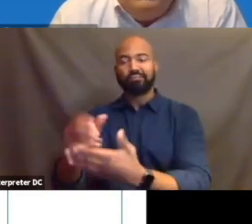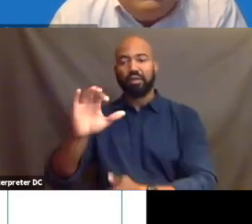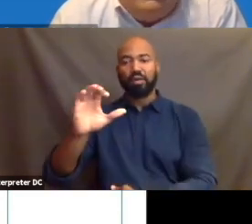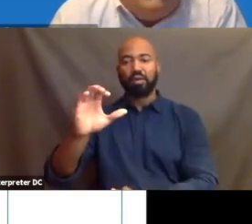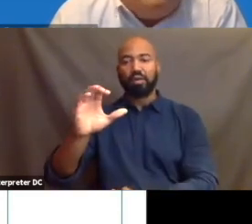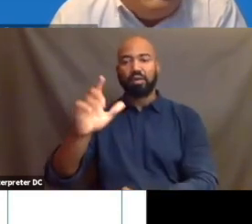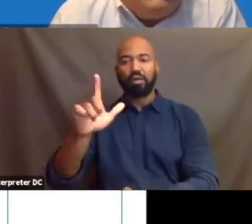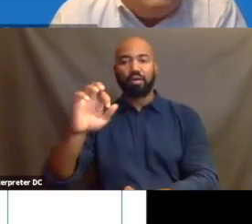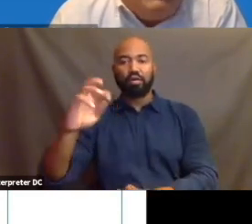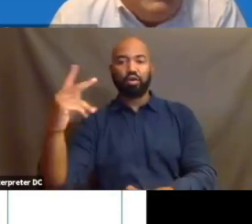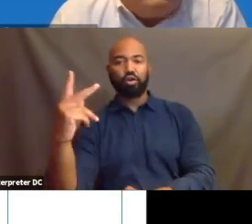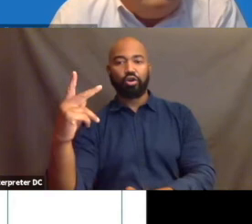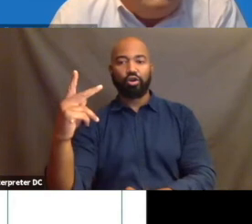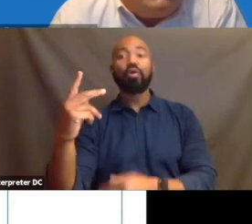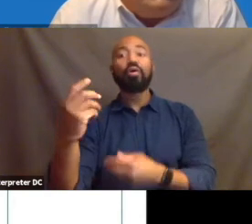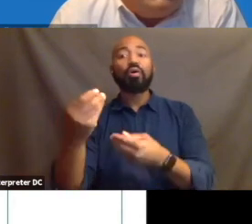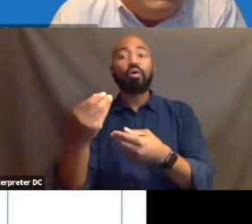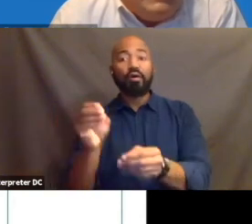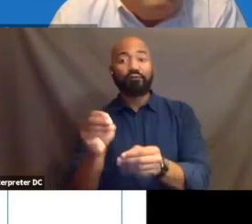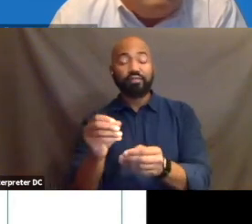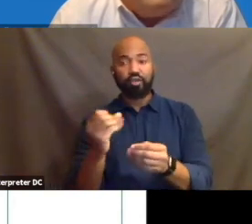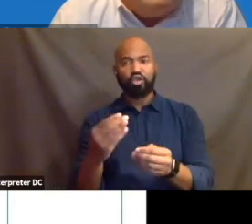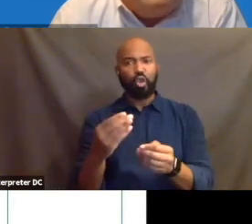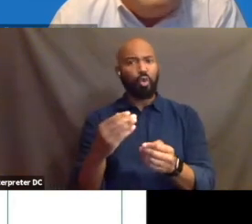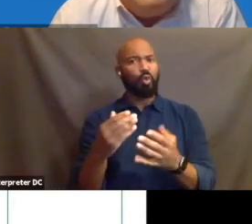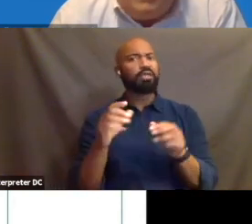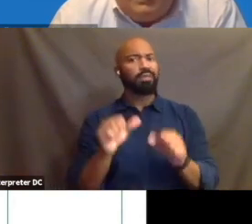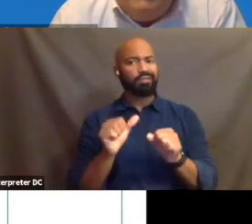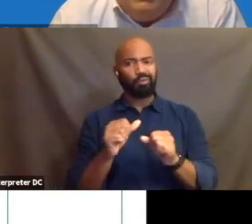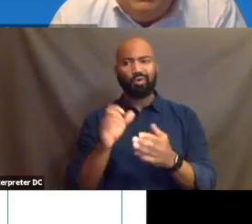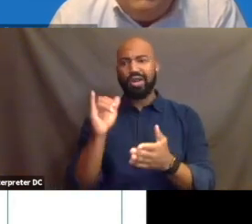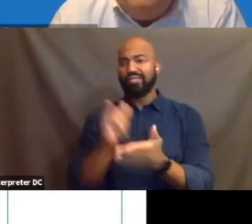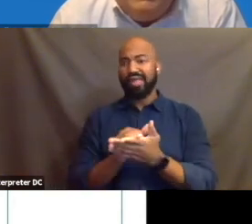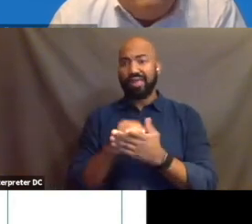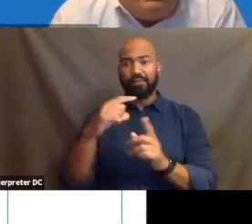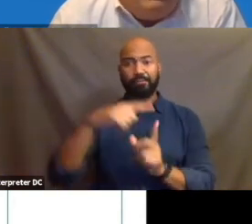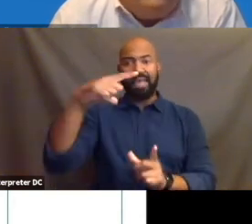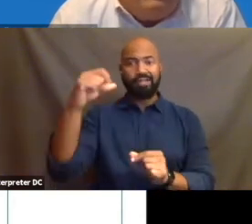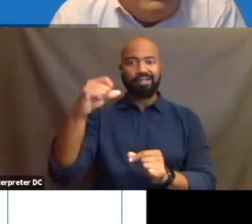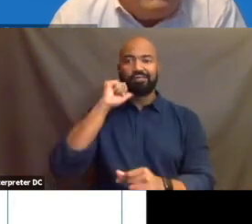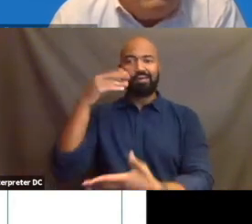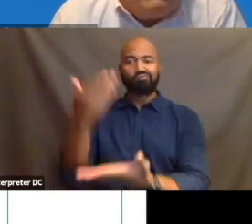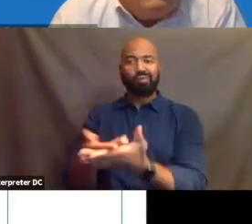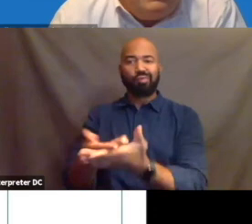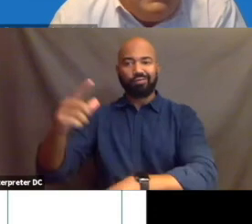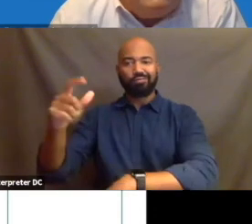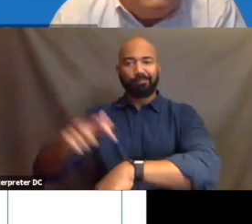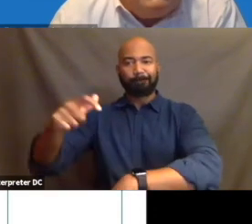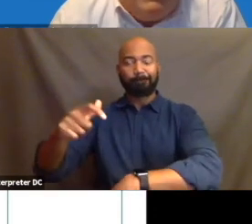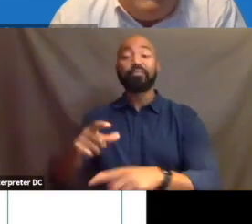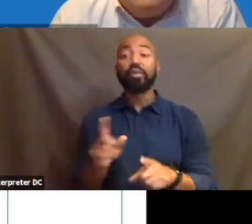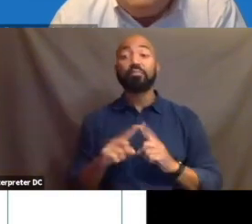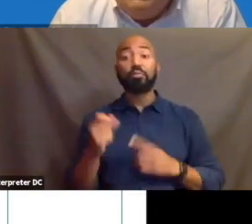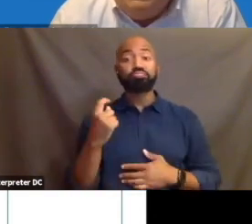concern that those ballots would potentially not be received in time. Now there are other ways to return